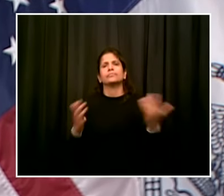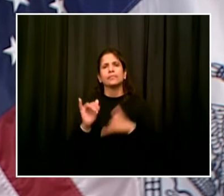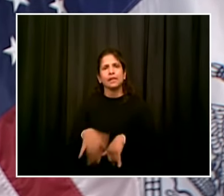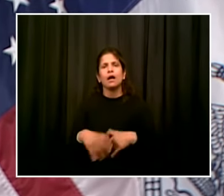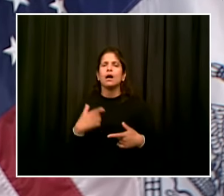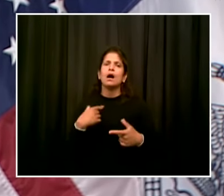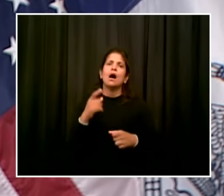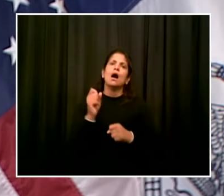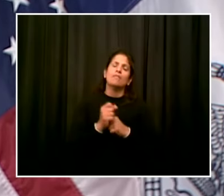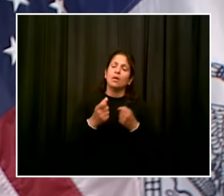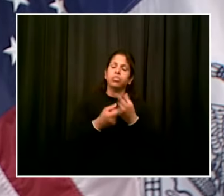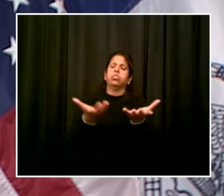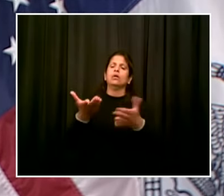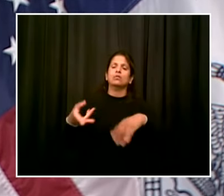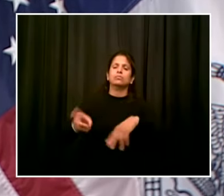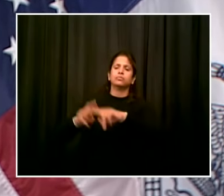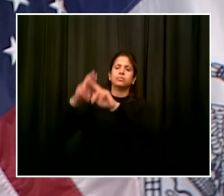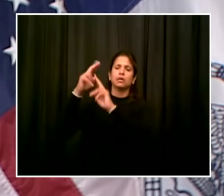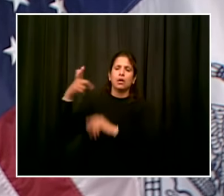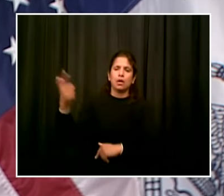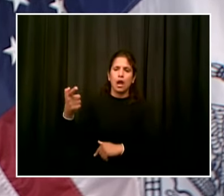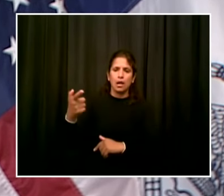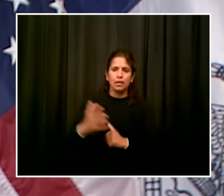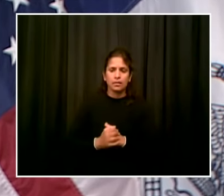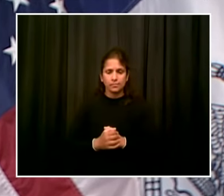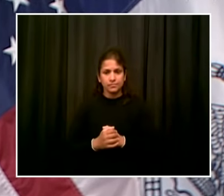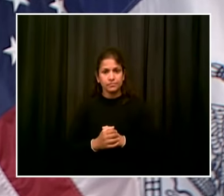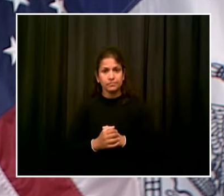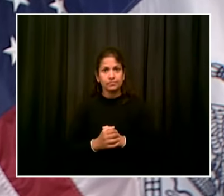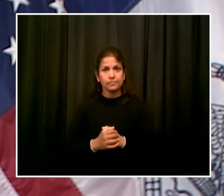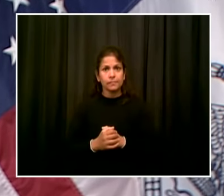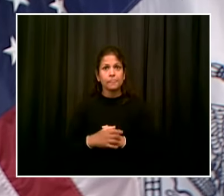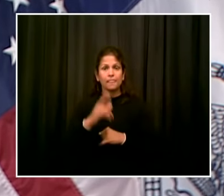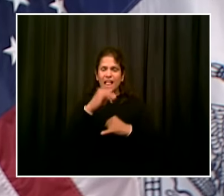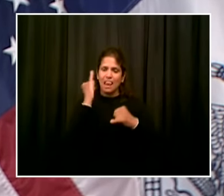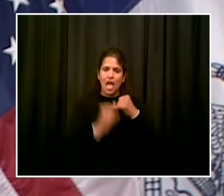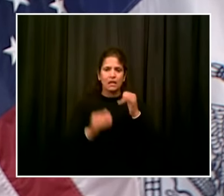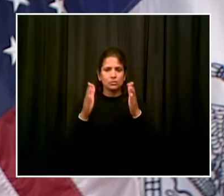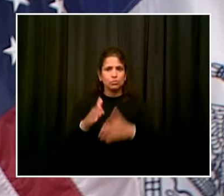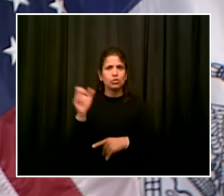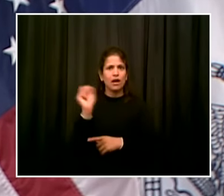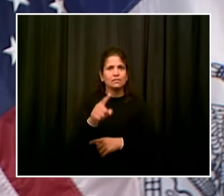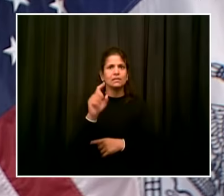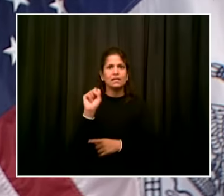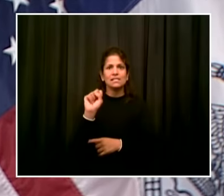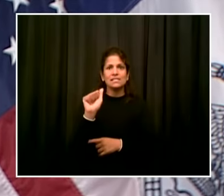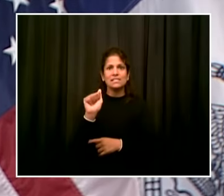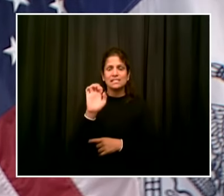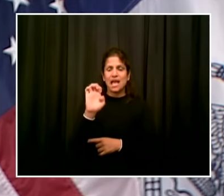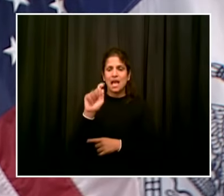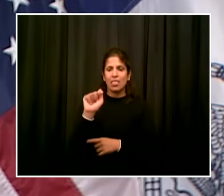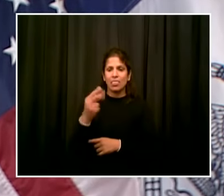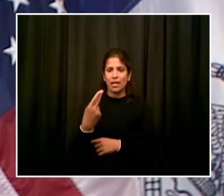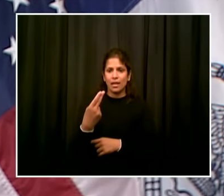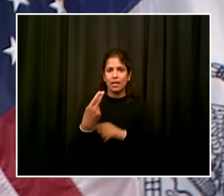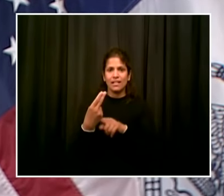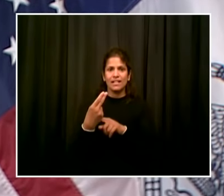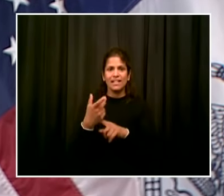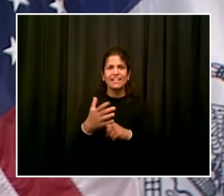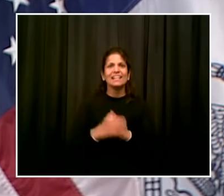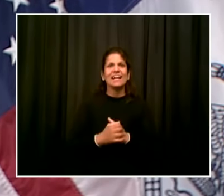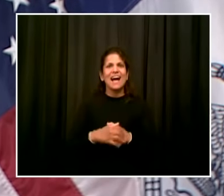Hi, Mr. Mayor. How are you? Good, Seth. How you doing? I'm fine. I'm here batting ninth, usually the second